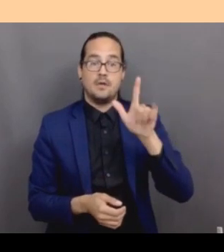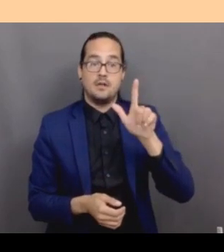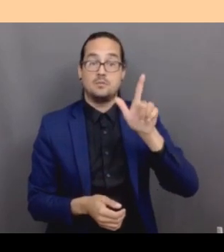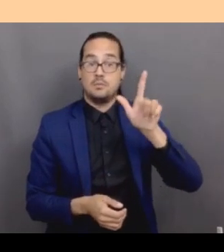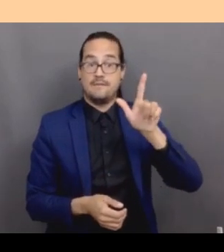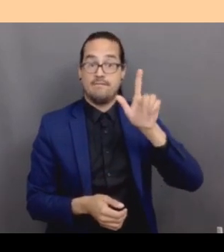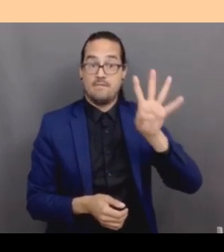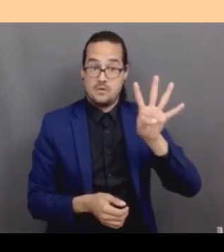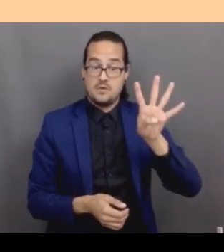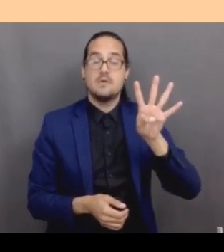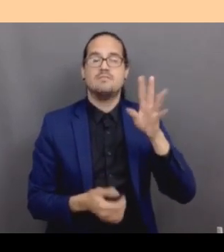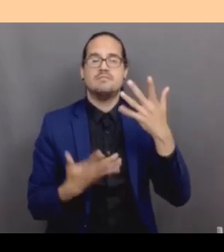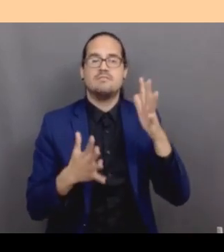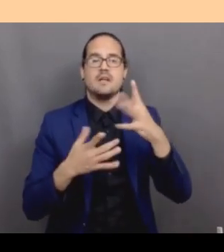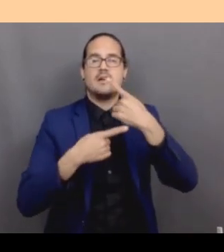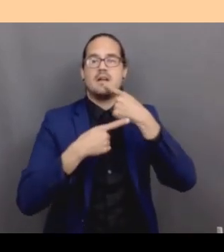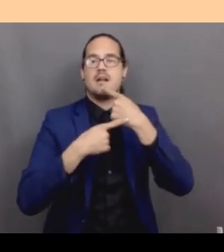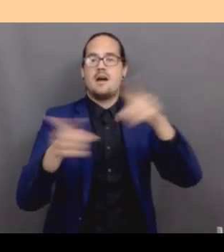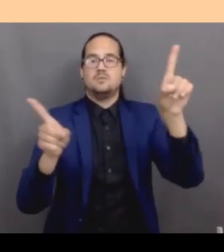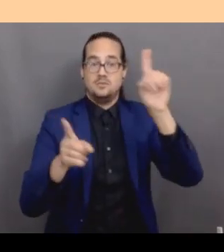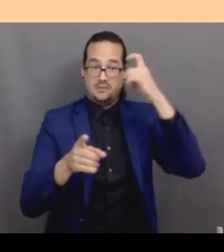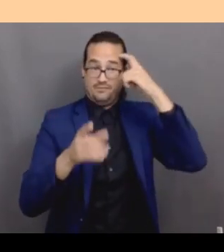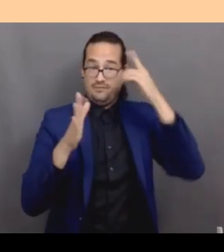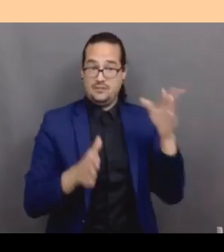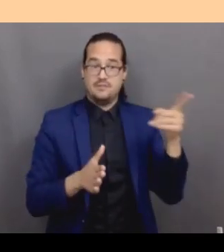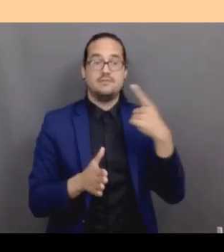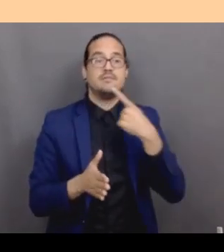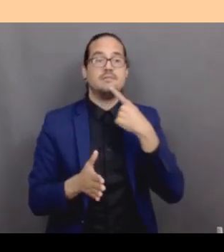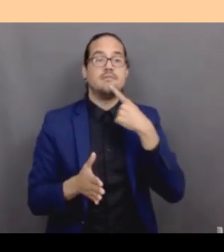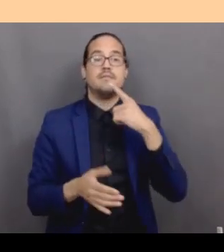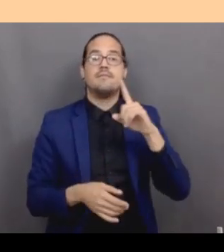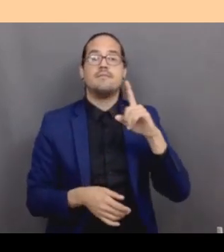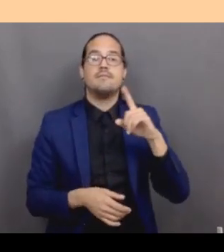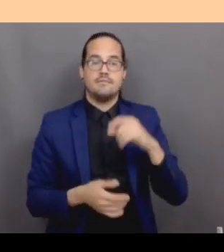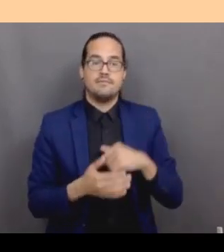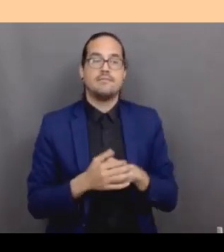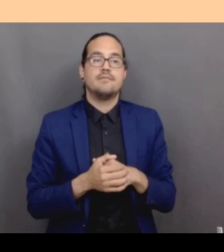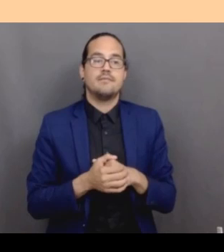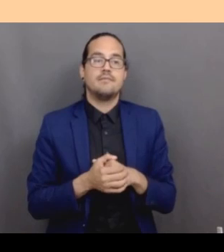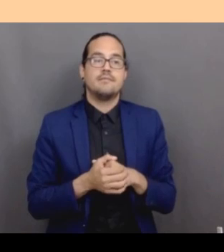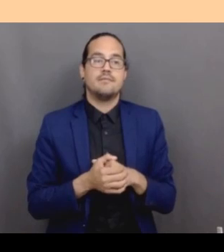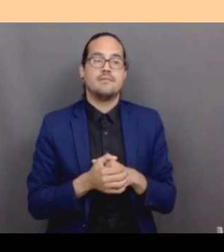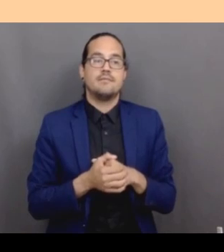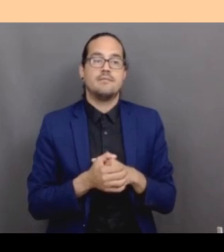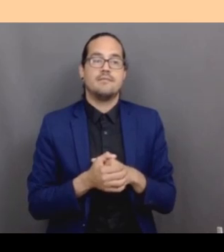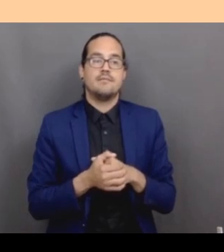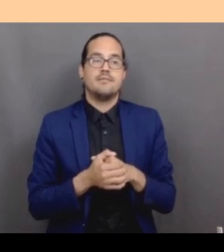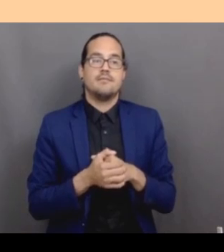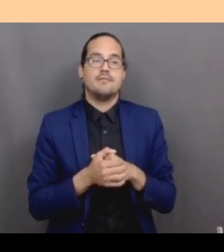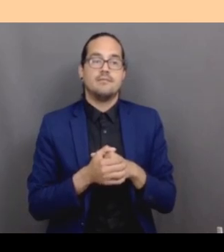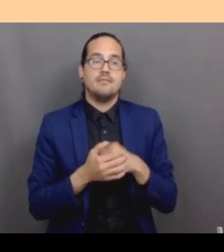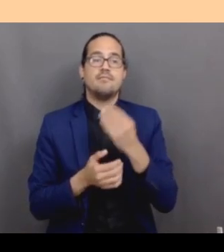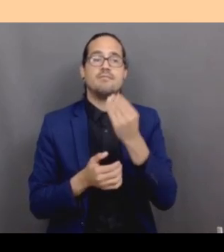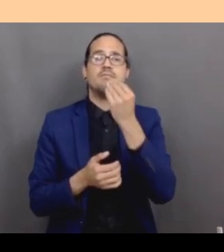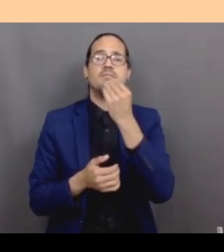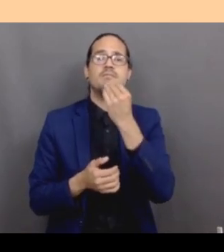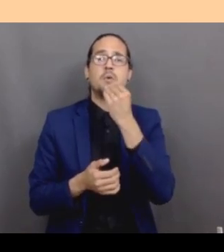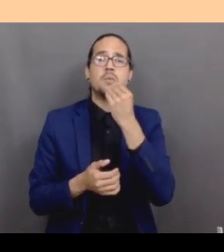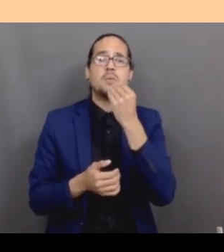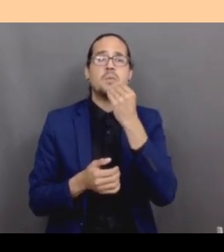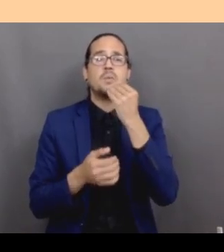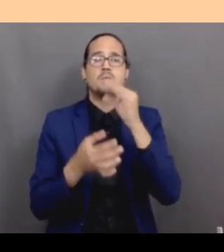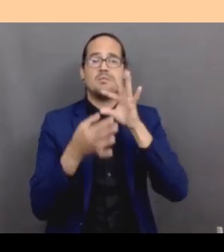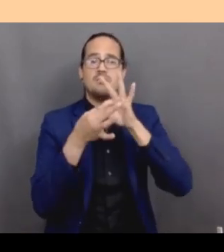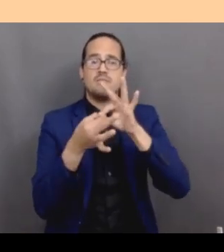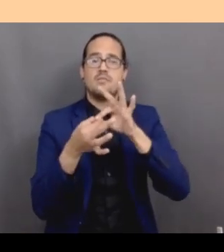meal program for older adults and those others at risk. And this program is going to include 3 home-delivered restaurant